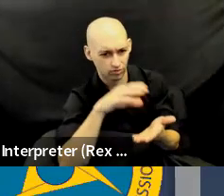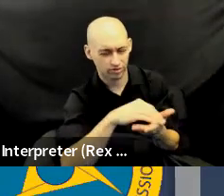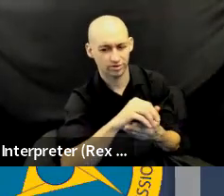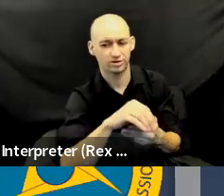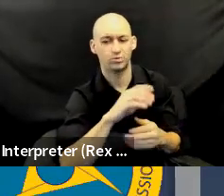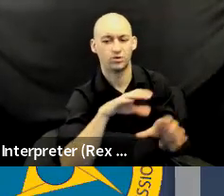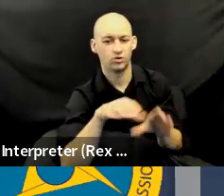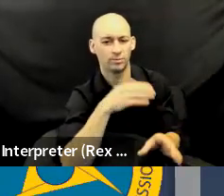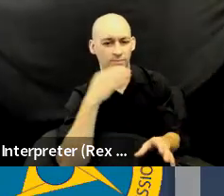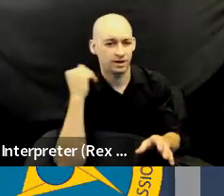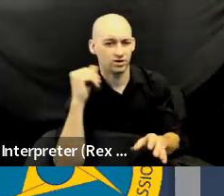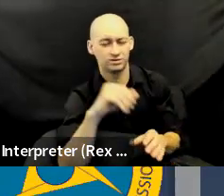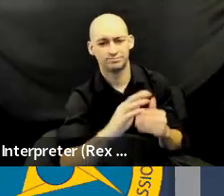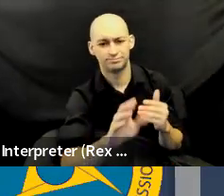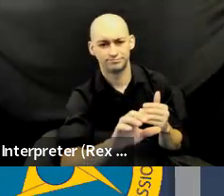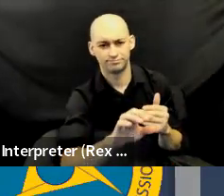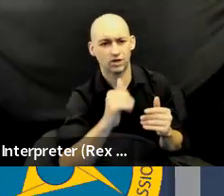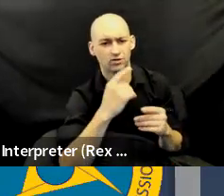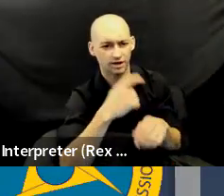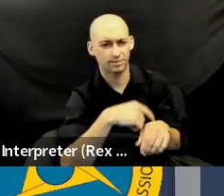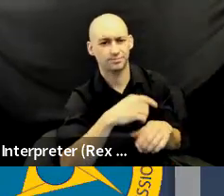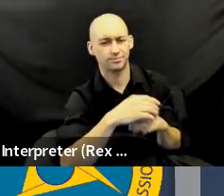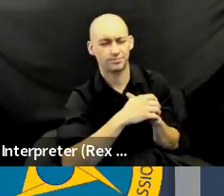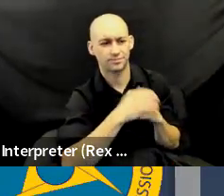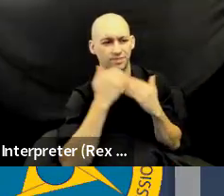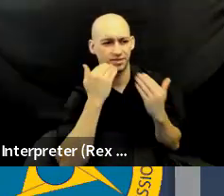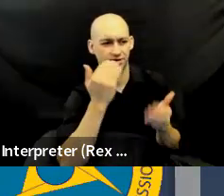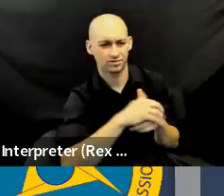So I appreciate it. Thank you. Thank you.